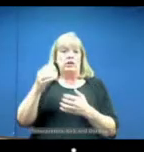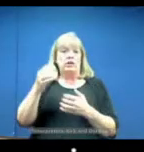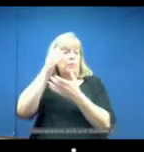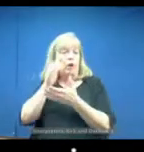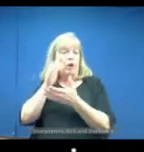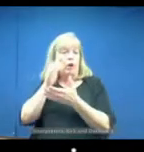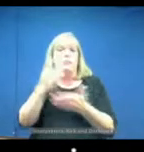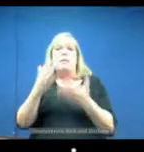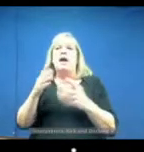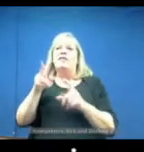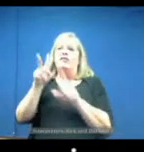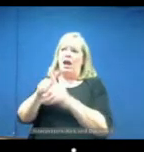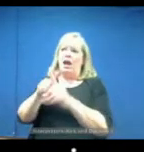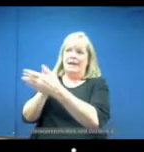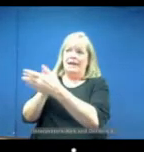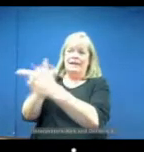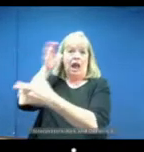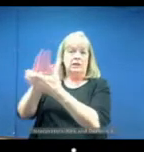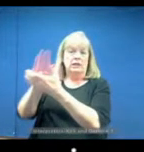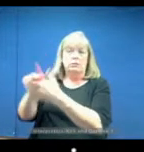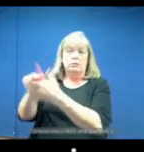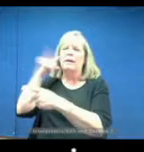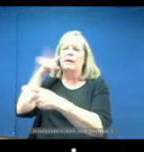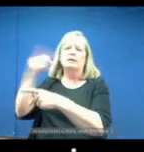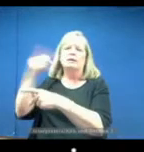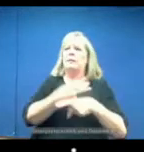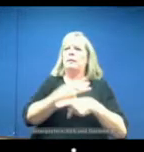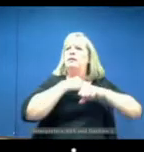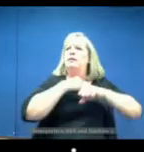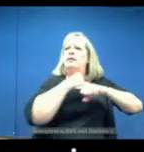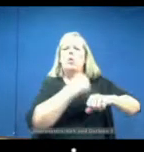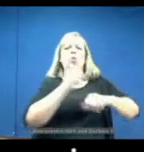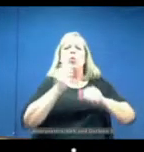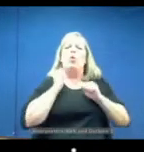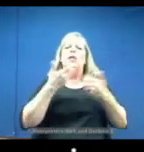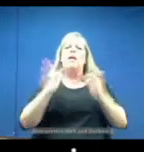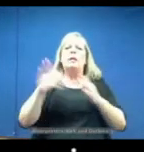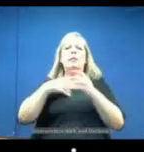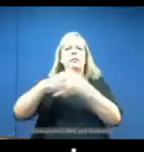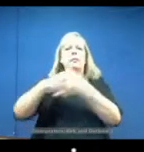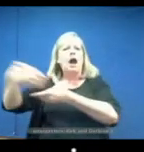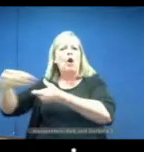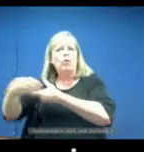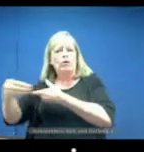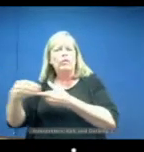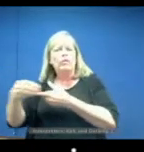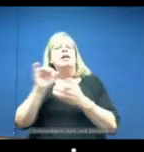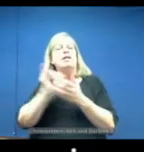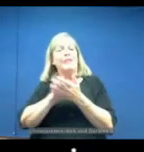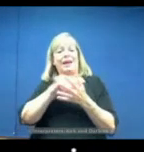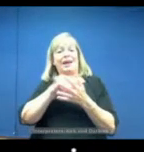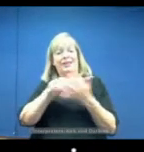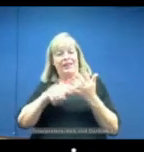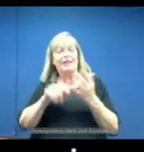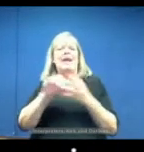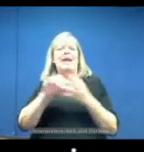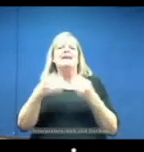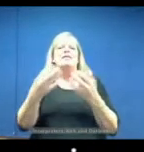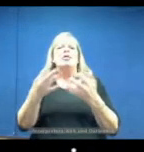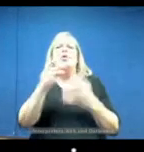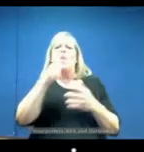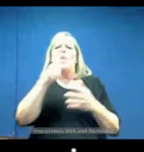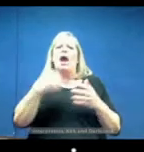her husband for false imprisonment. Those are the items that give you what we call standing to file a complaint.